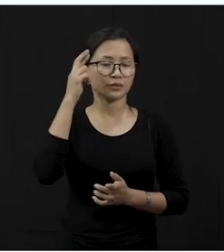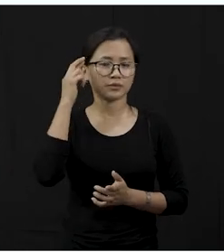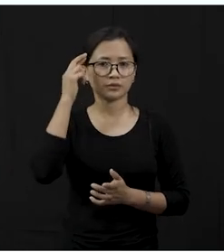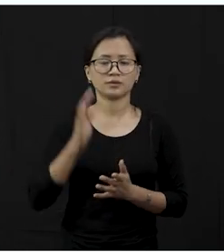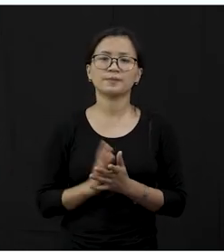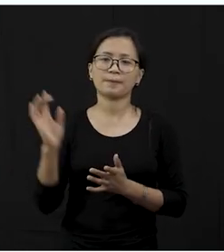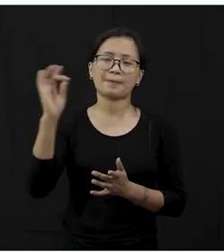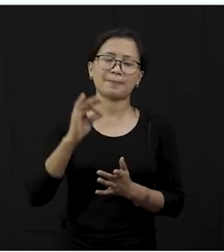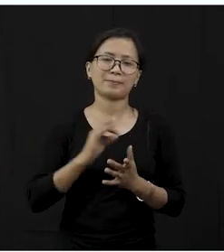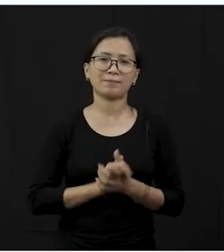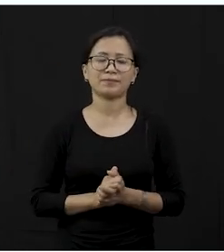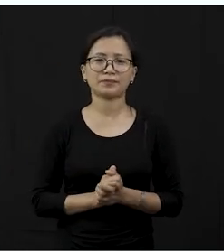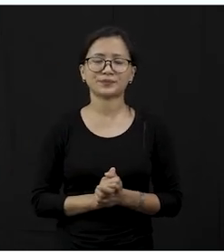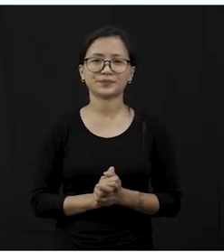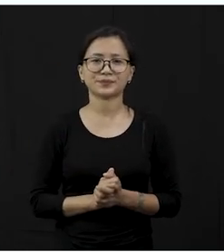that